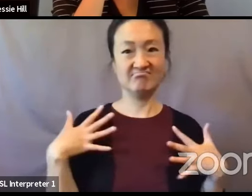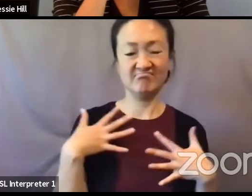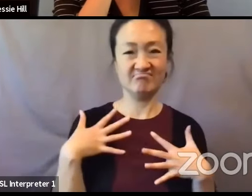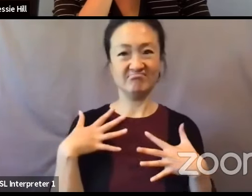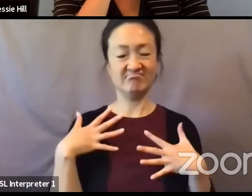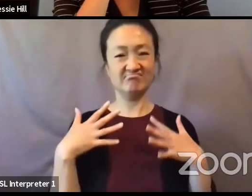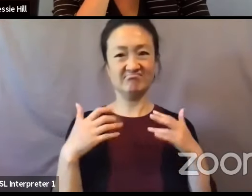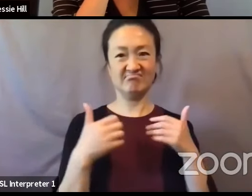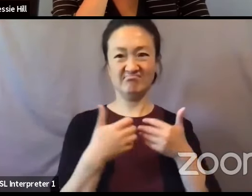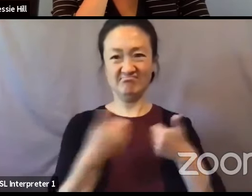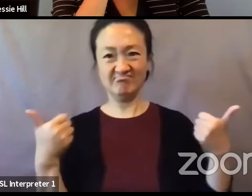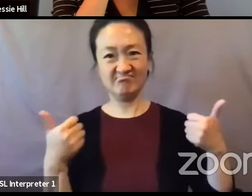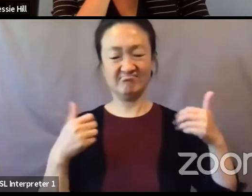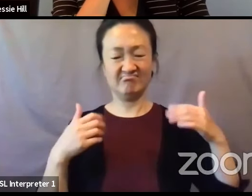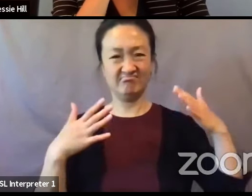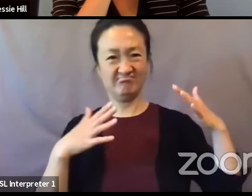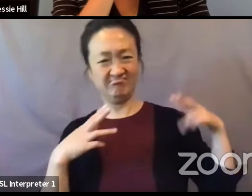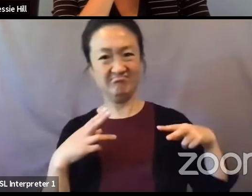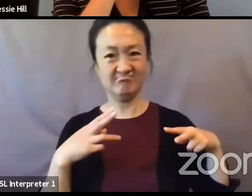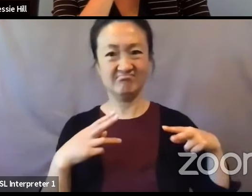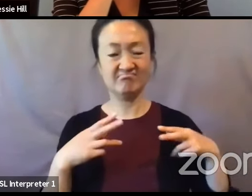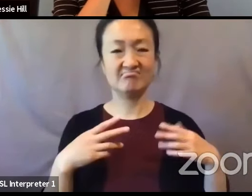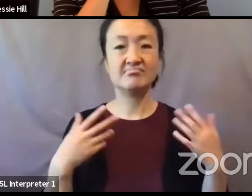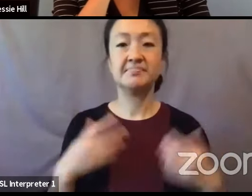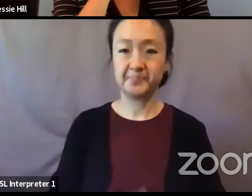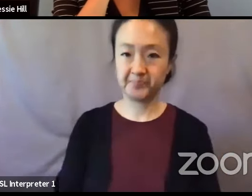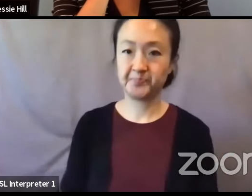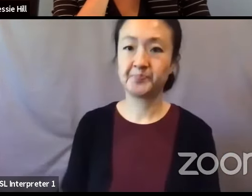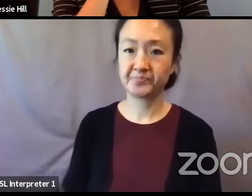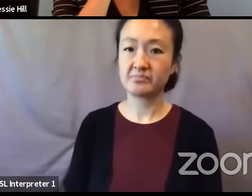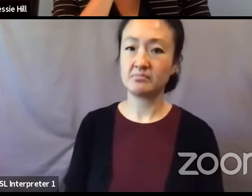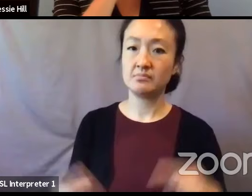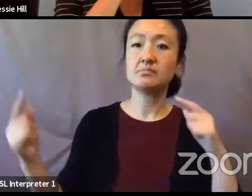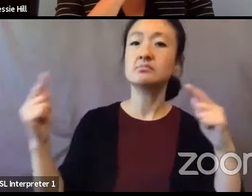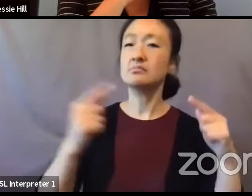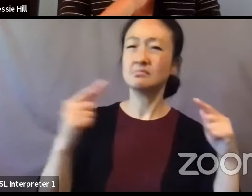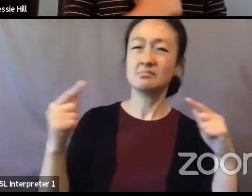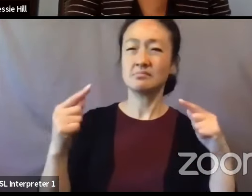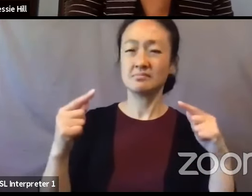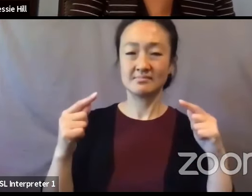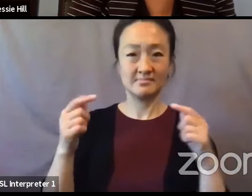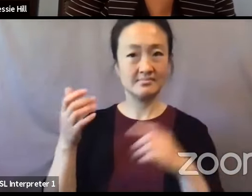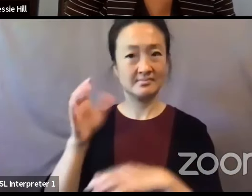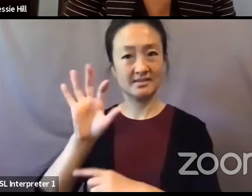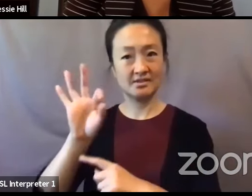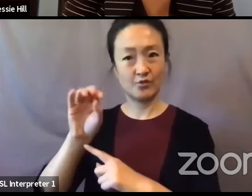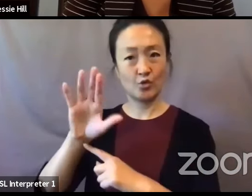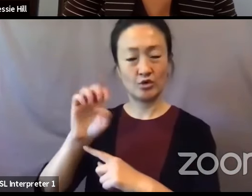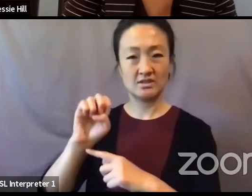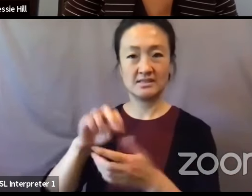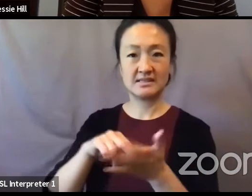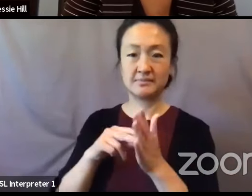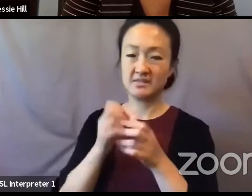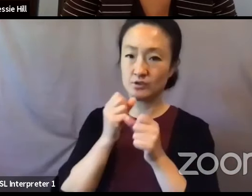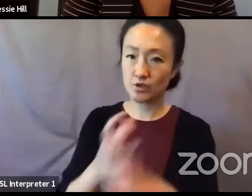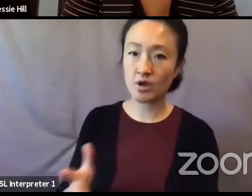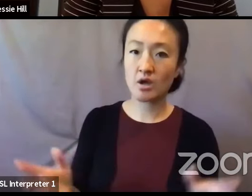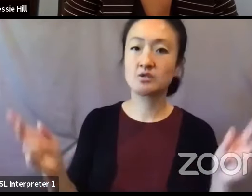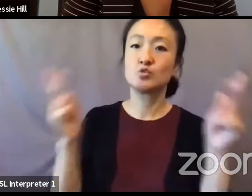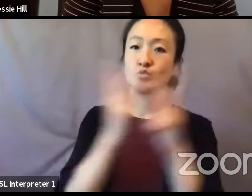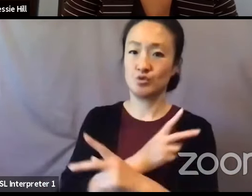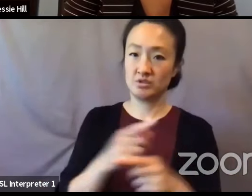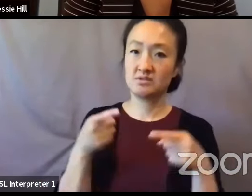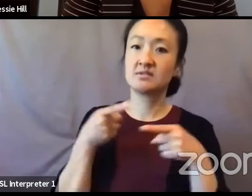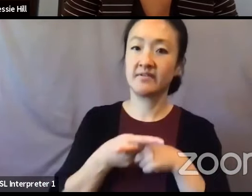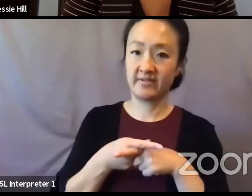perceived as an oppositional force, and the more that engenders conflict. And so that affects